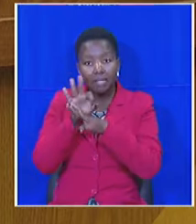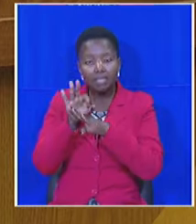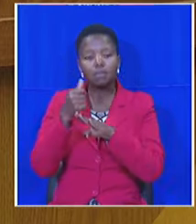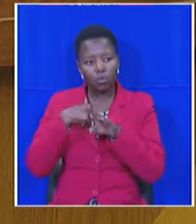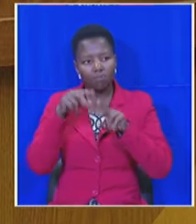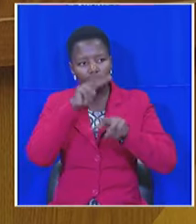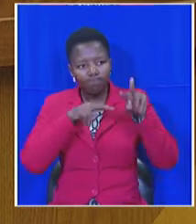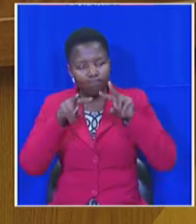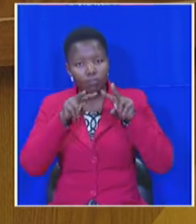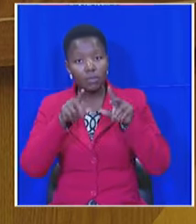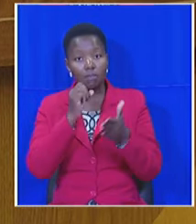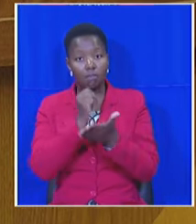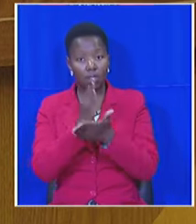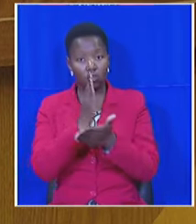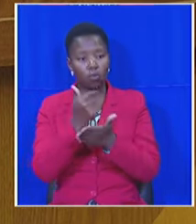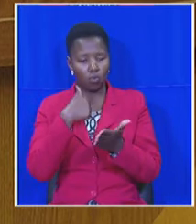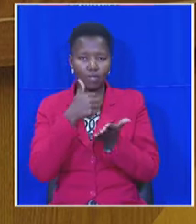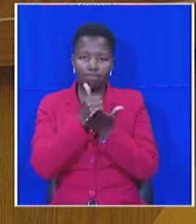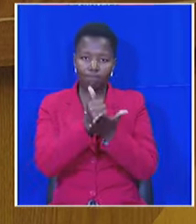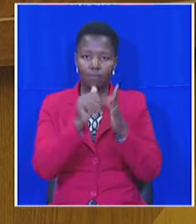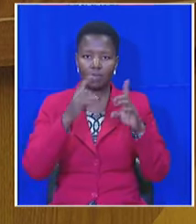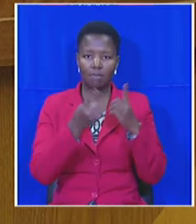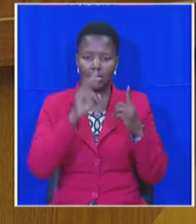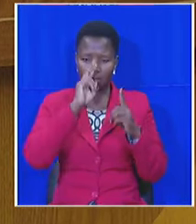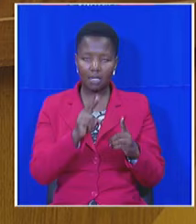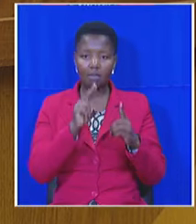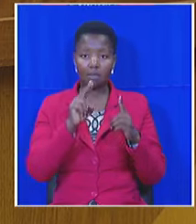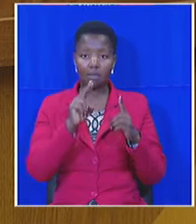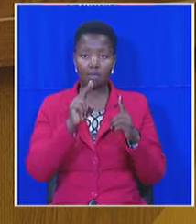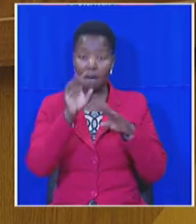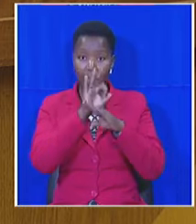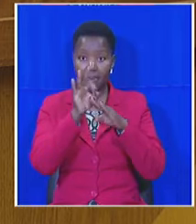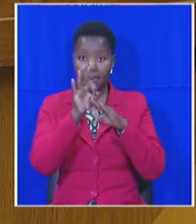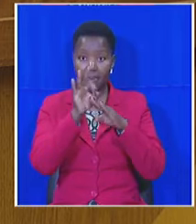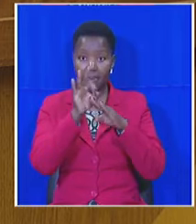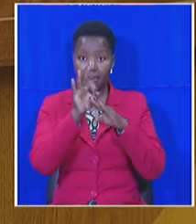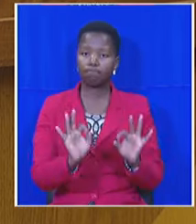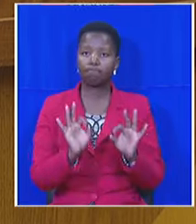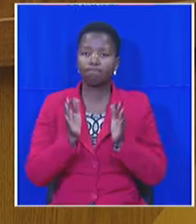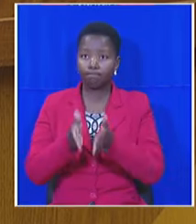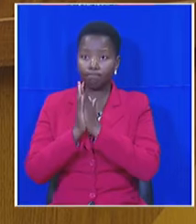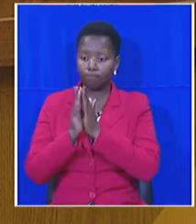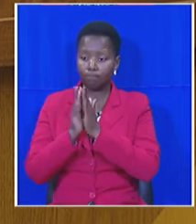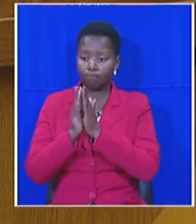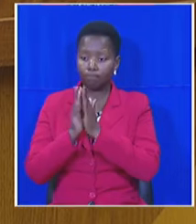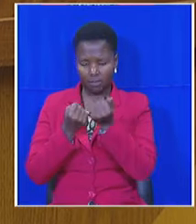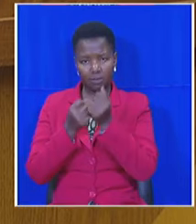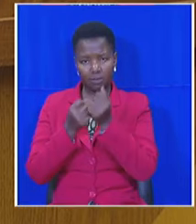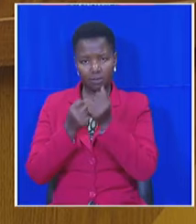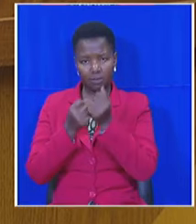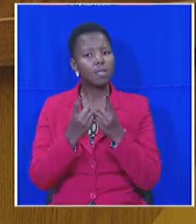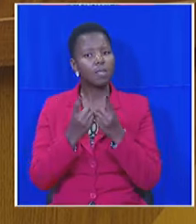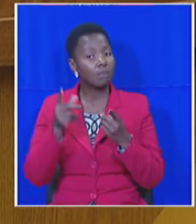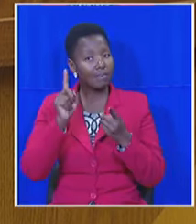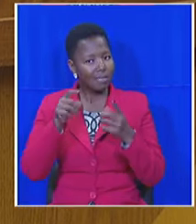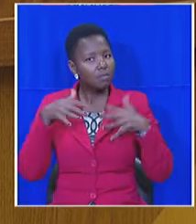department to implement the second phase of the Back to Basics program. We should therefore support this department in the implementation